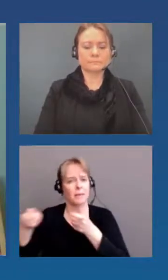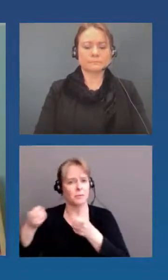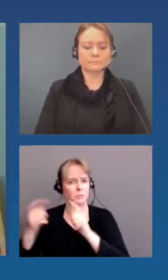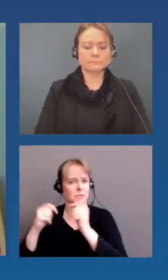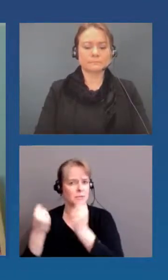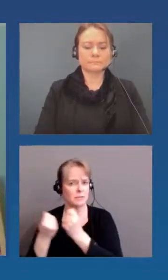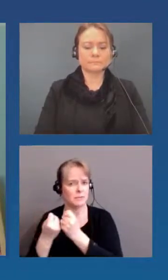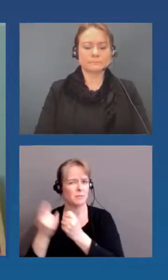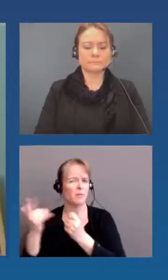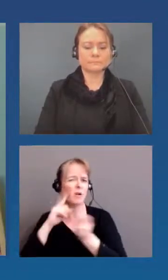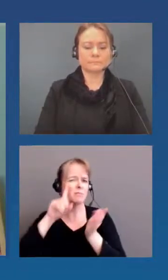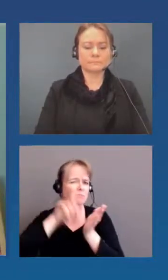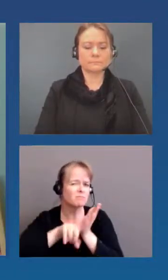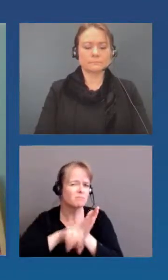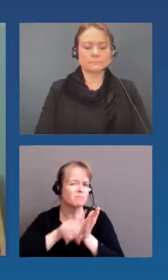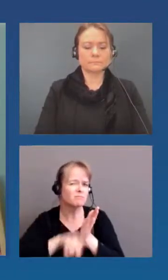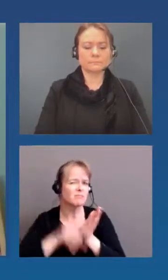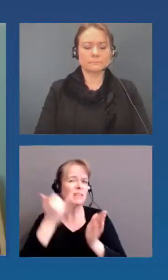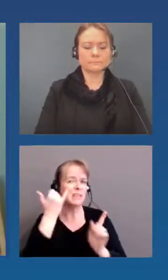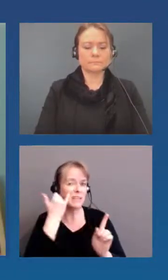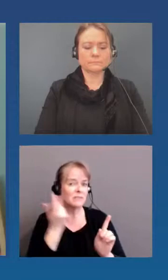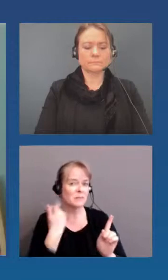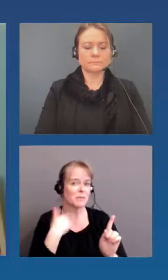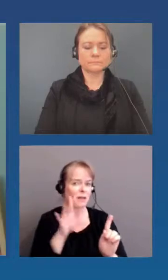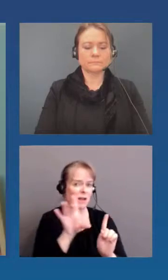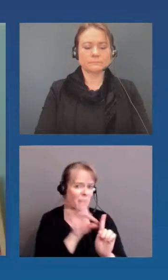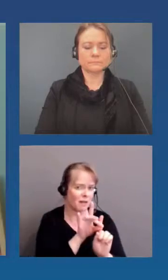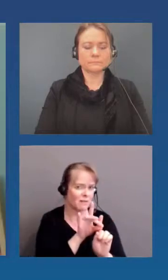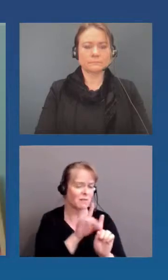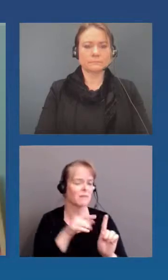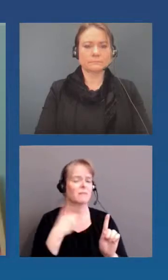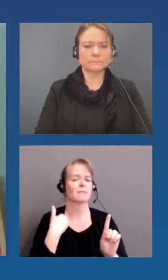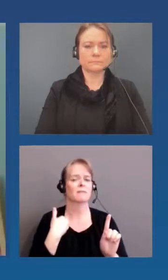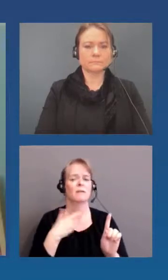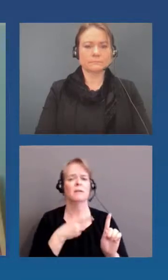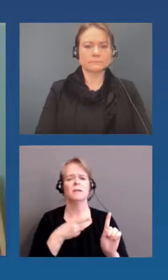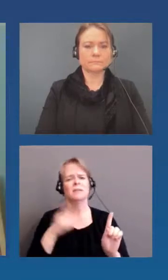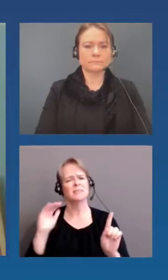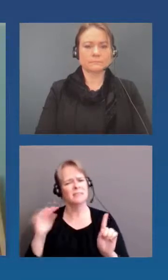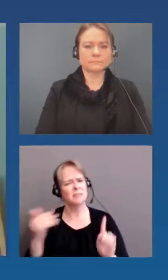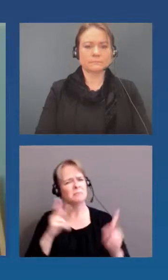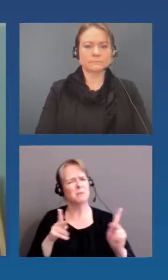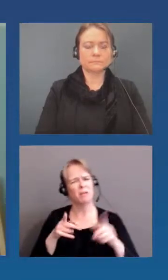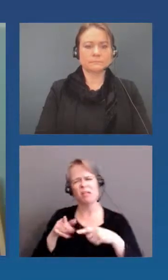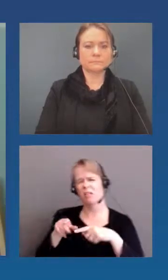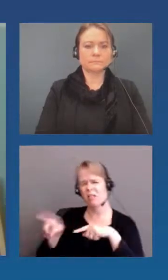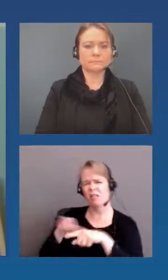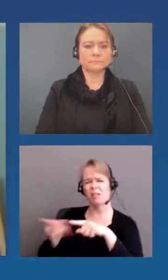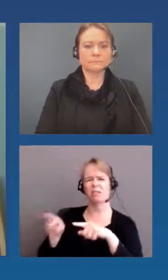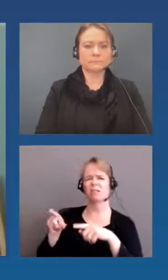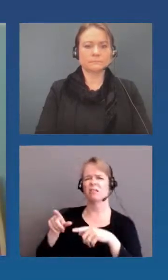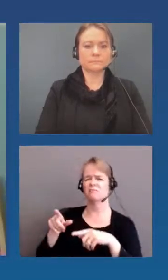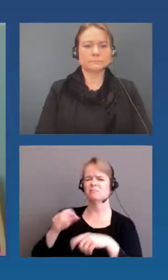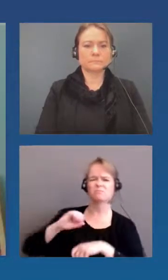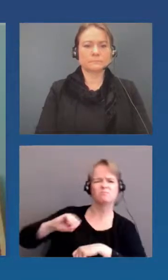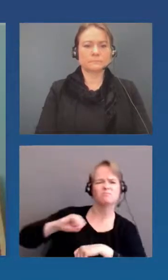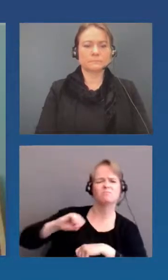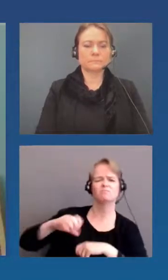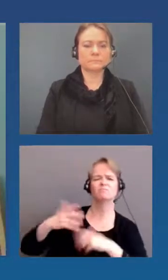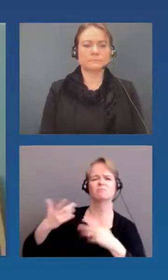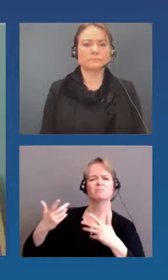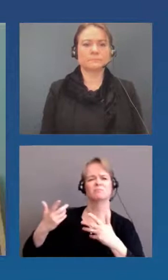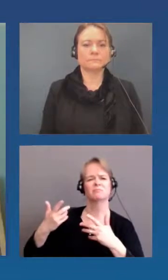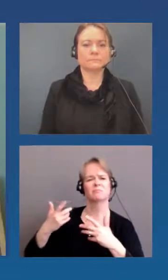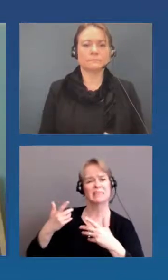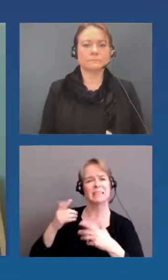reactions are they getting? How much has this been happening lately? Is this something fairly new that you're seeing? So